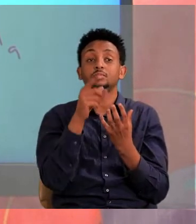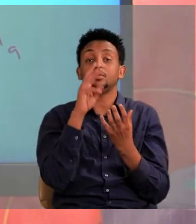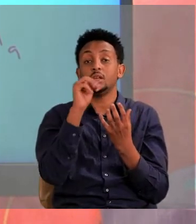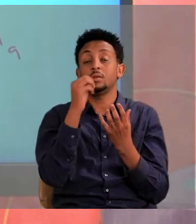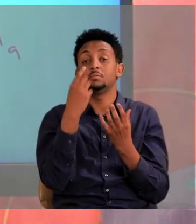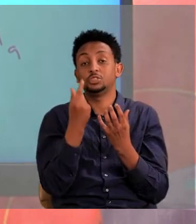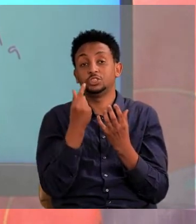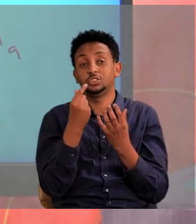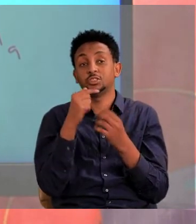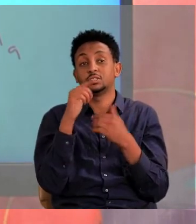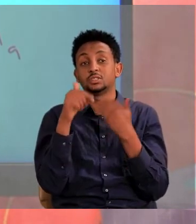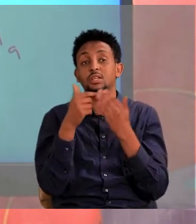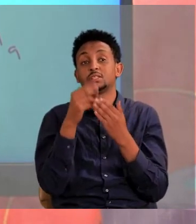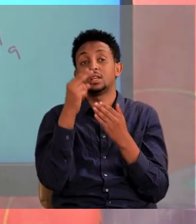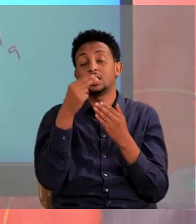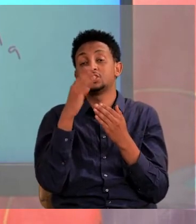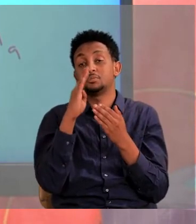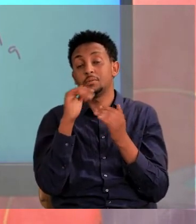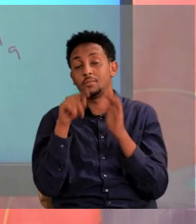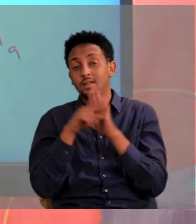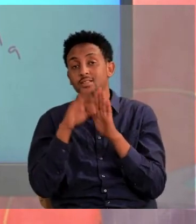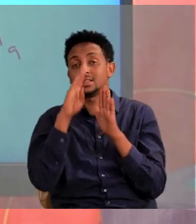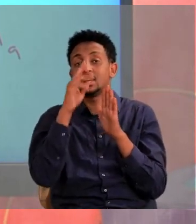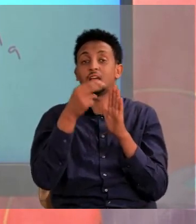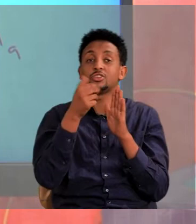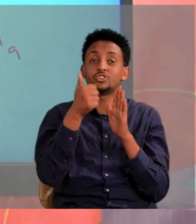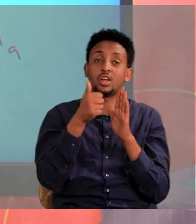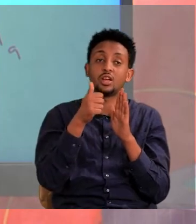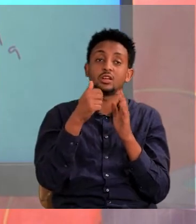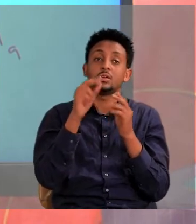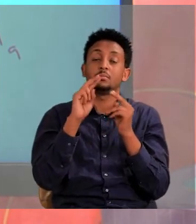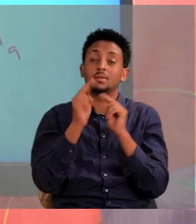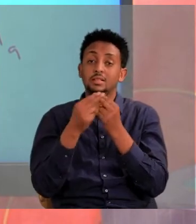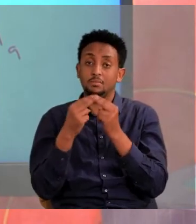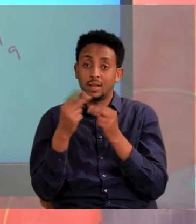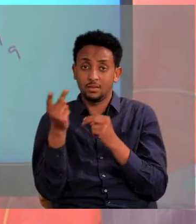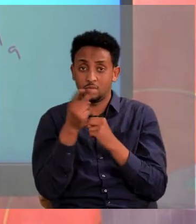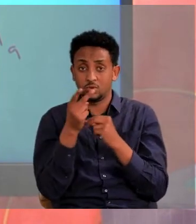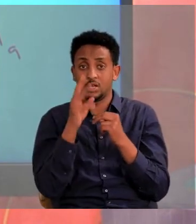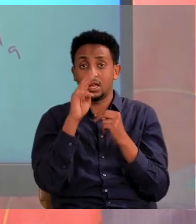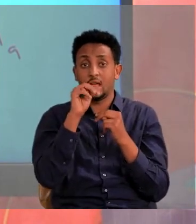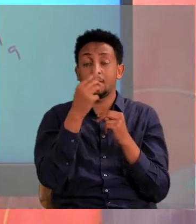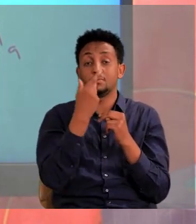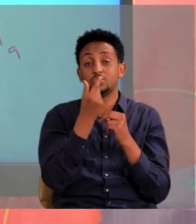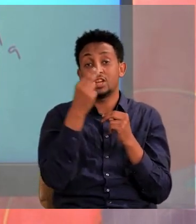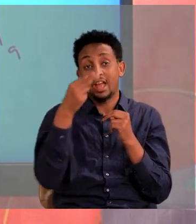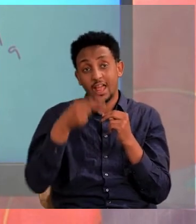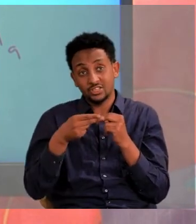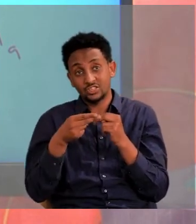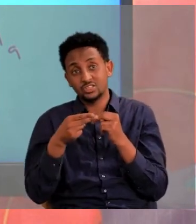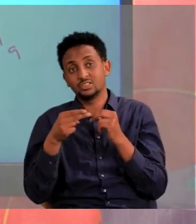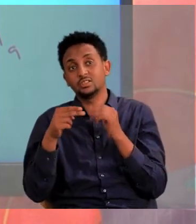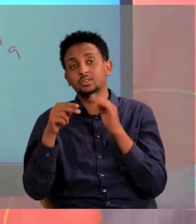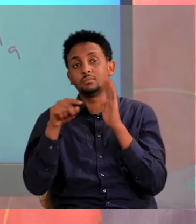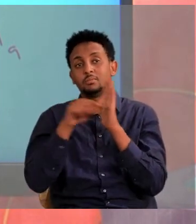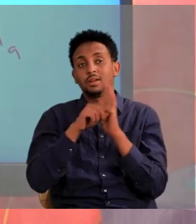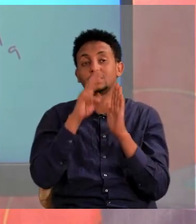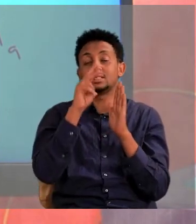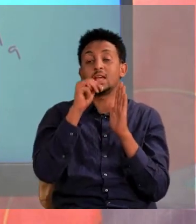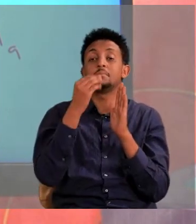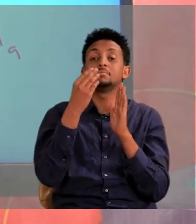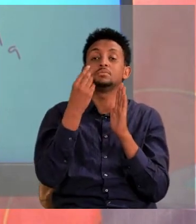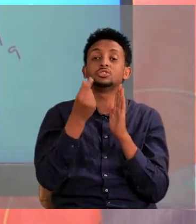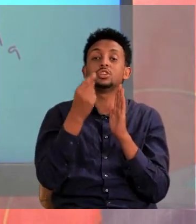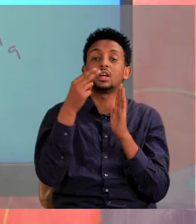mg. hb minus ha, when you are trying to multiply here, mgh b at location